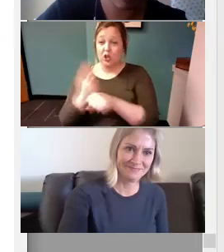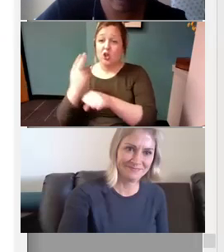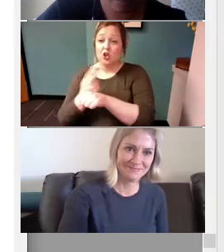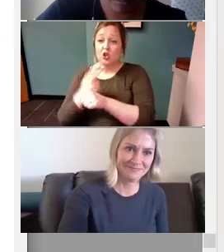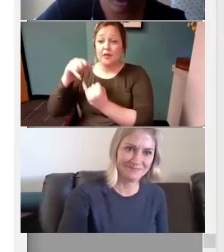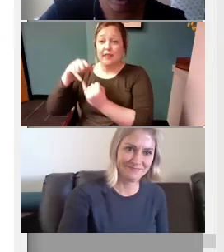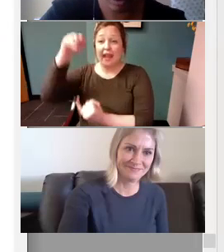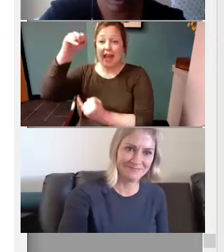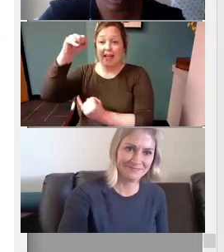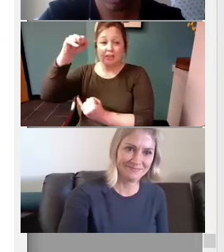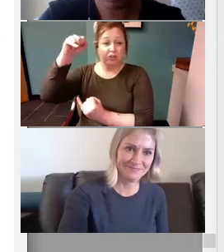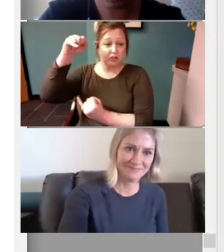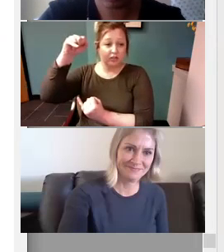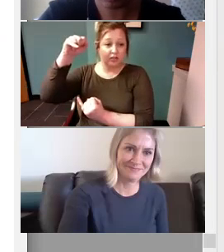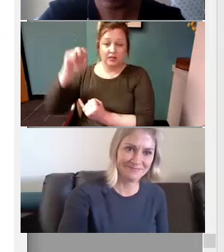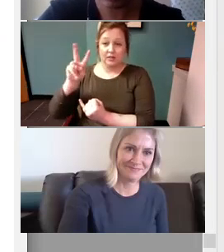4